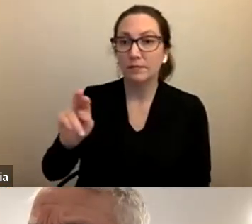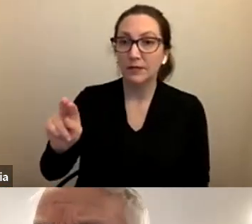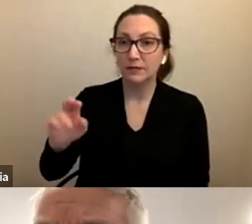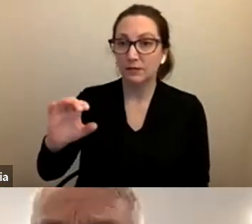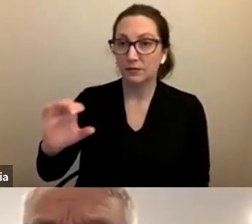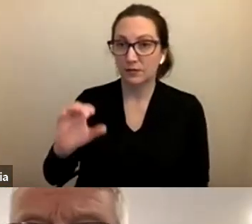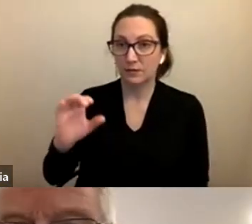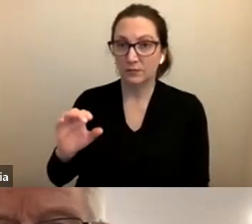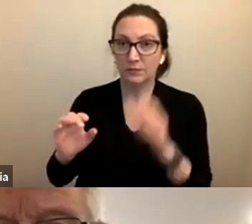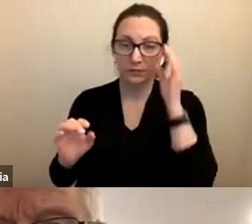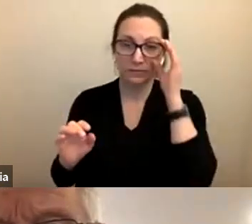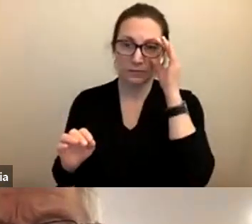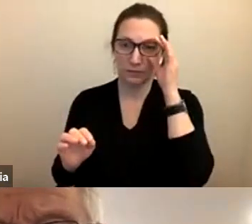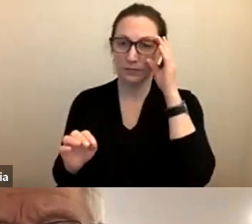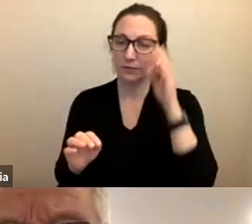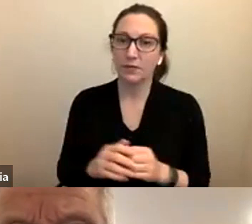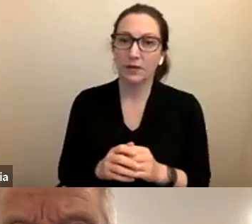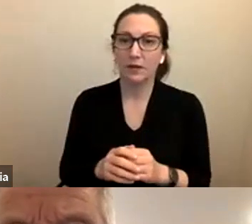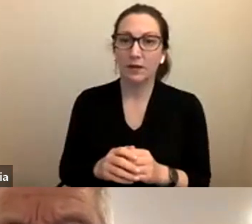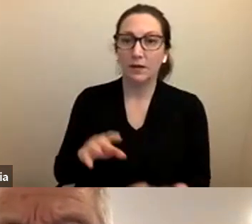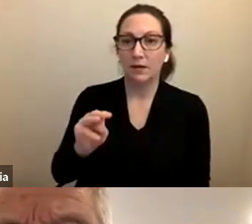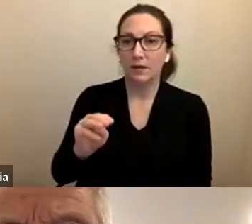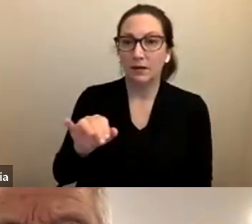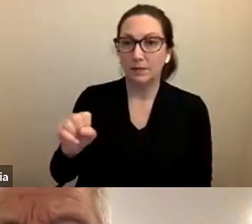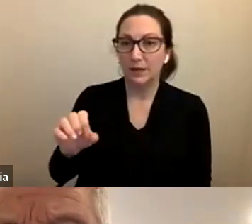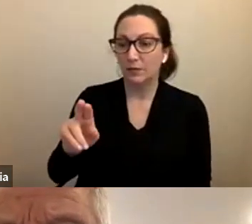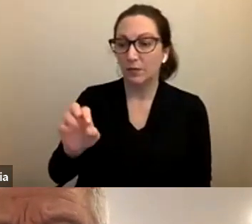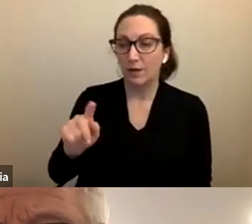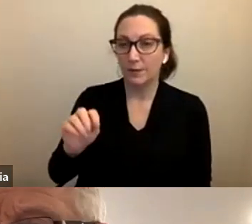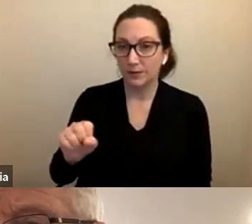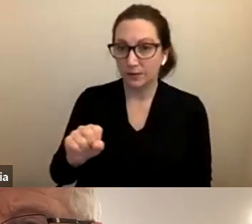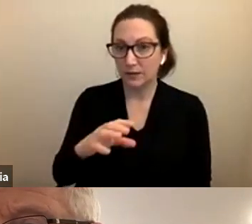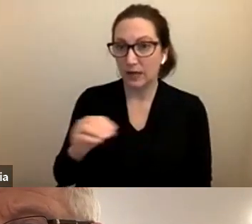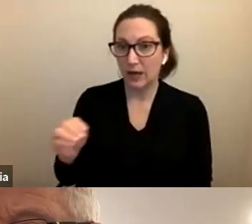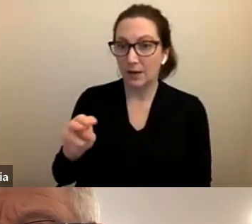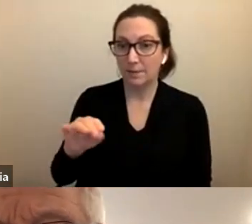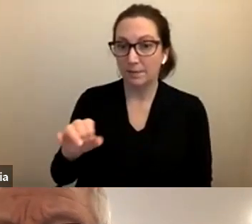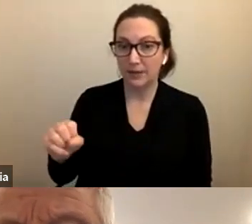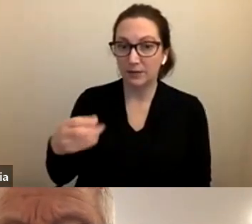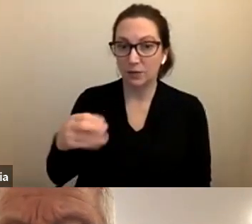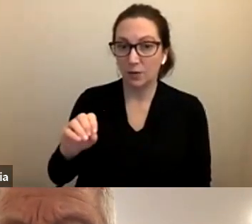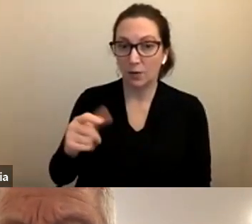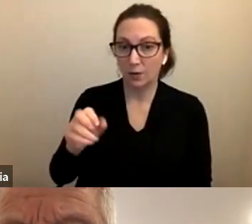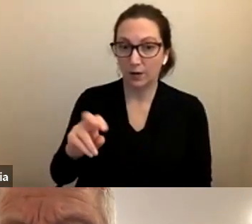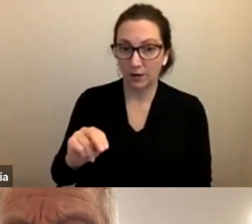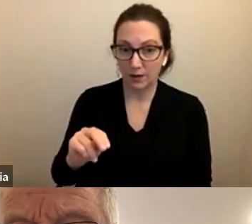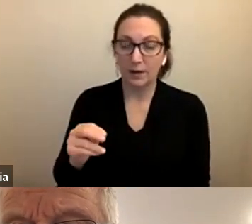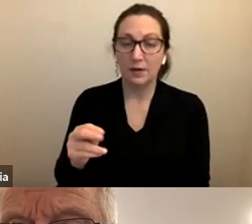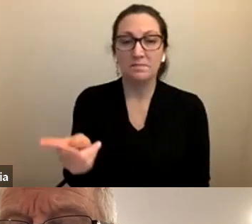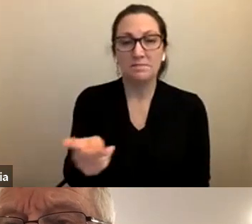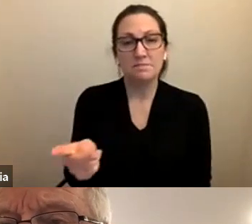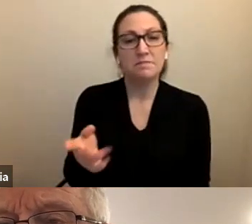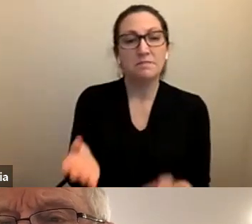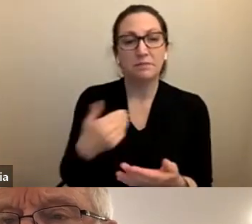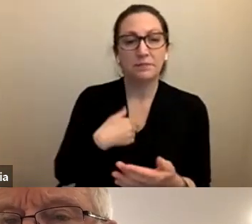that both Ms. Roberts and Ms. Hogan may have some additional